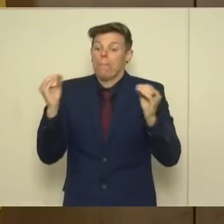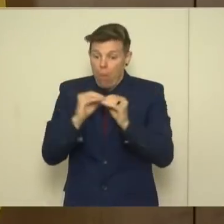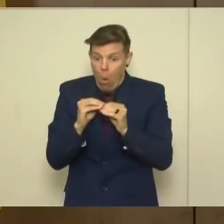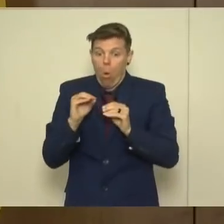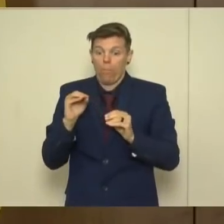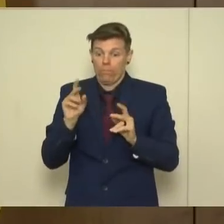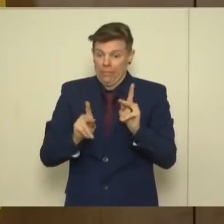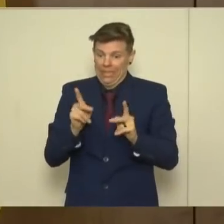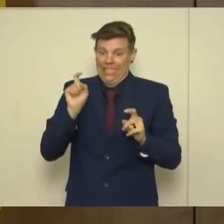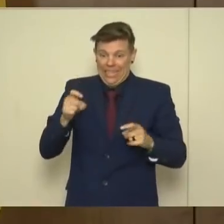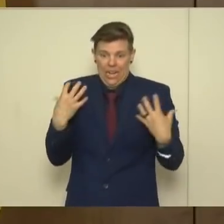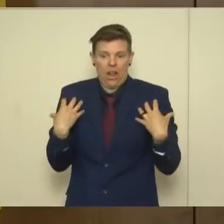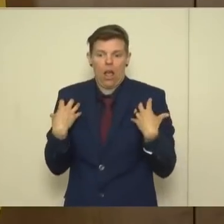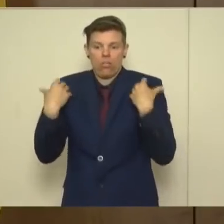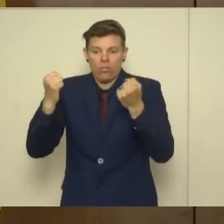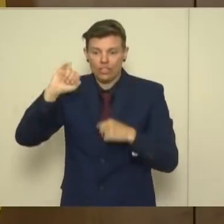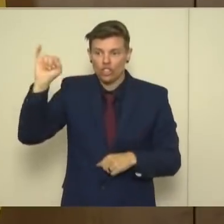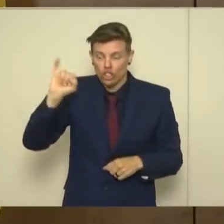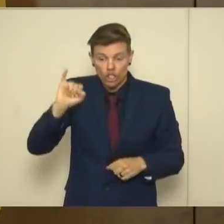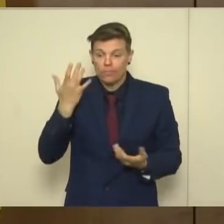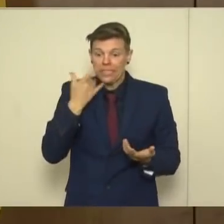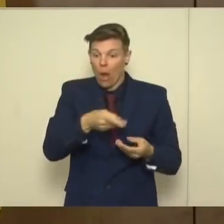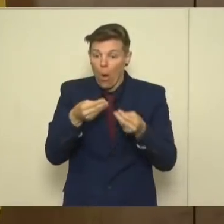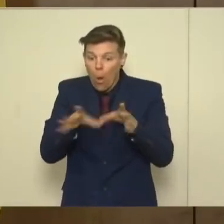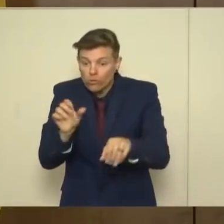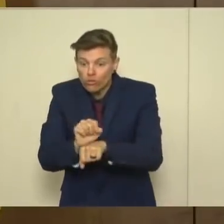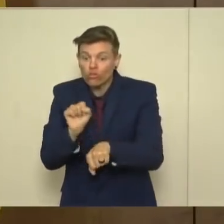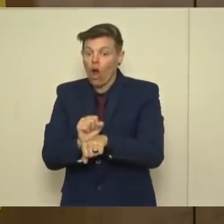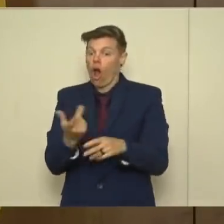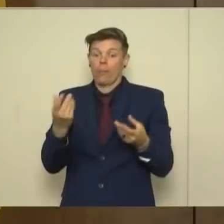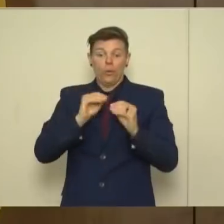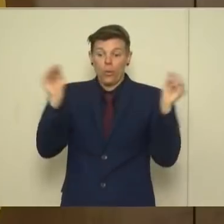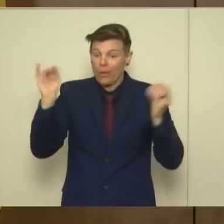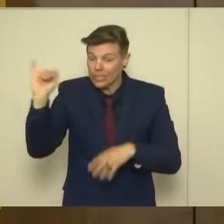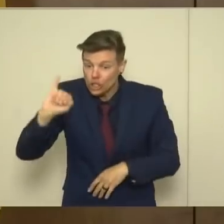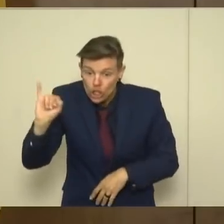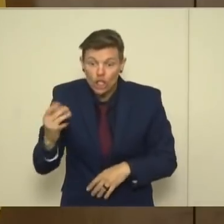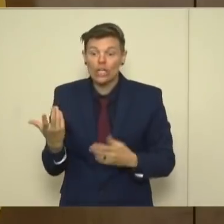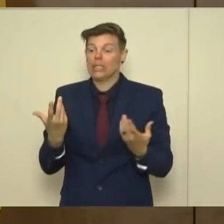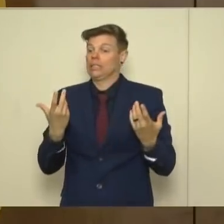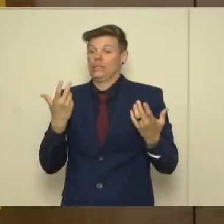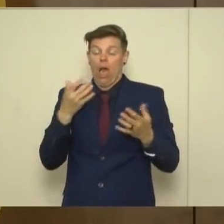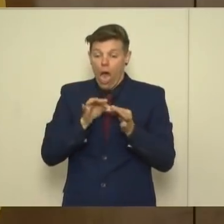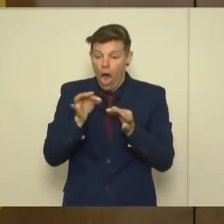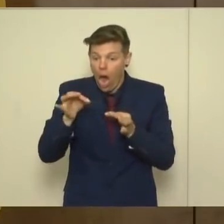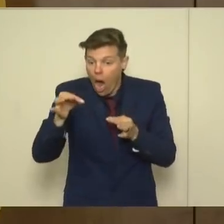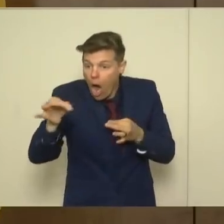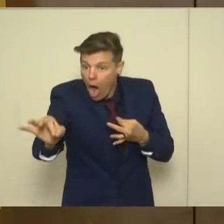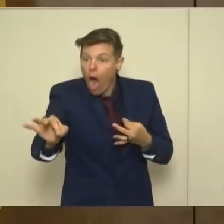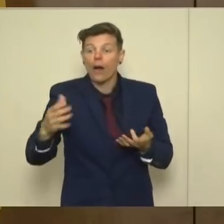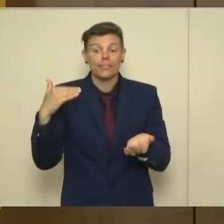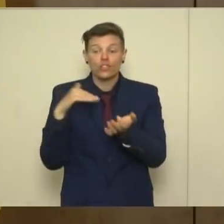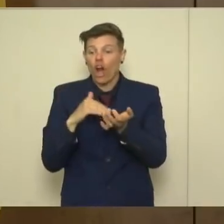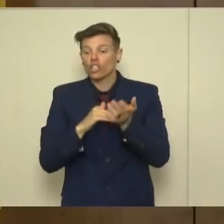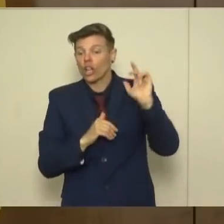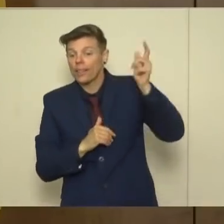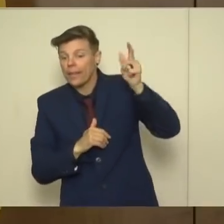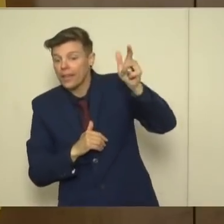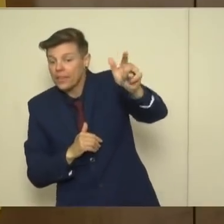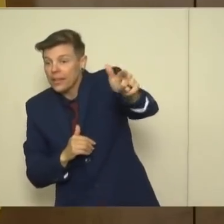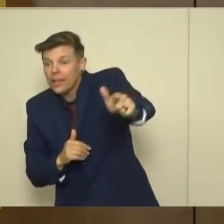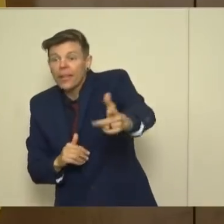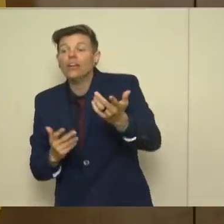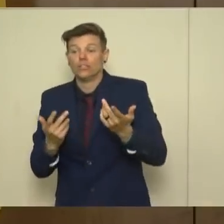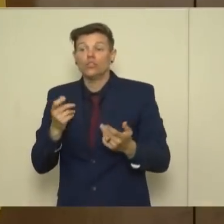their insurance and then having to delay healthcare. There's a ton of stuff that needs to be addressed. Again, I